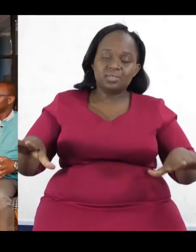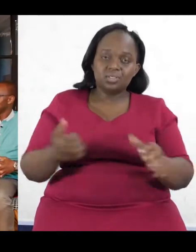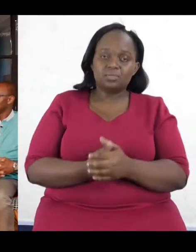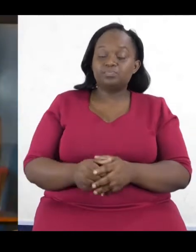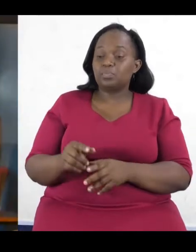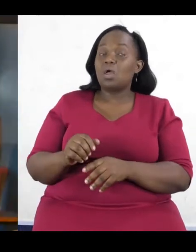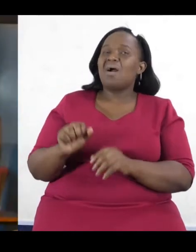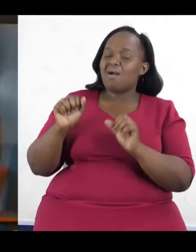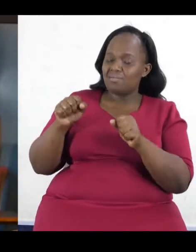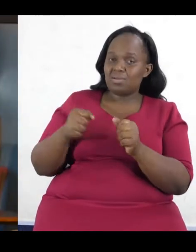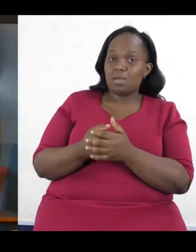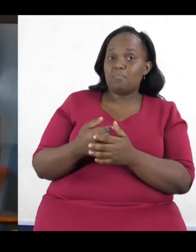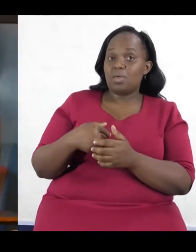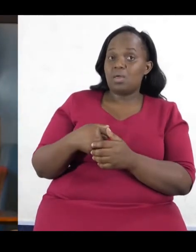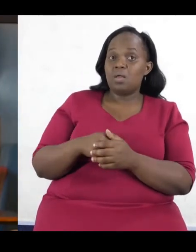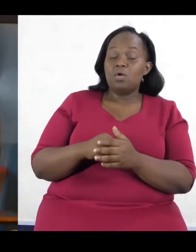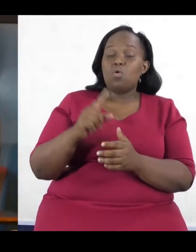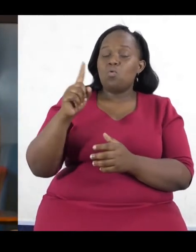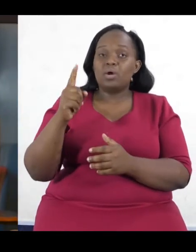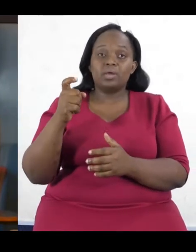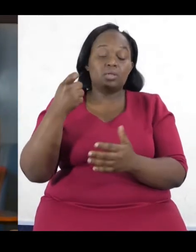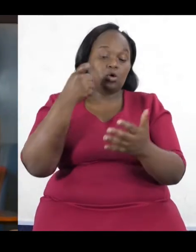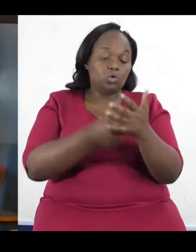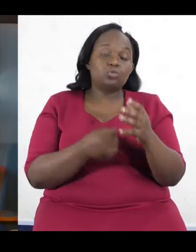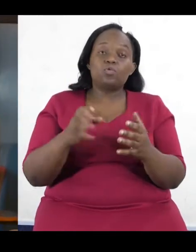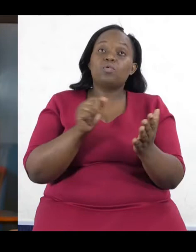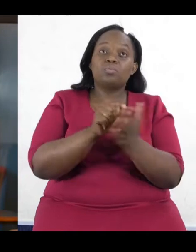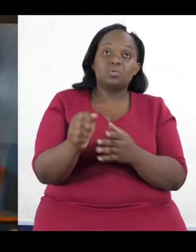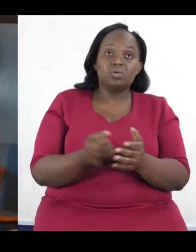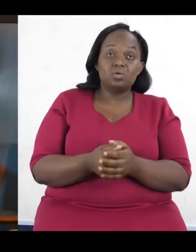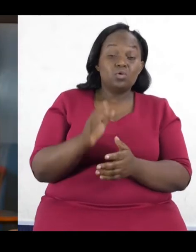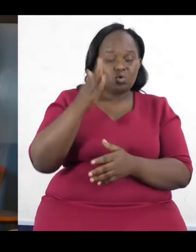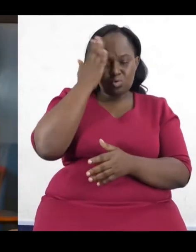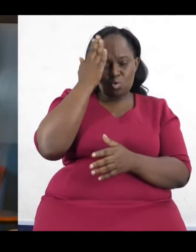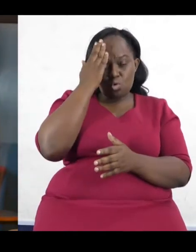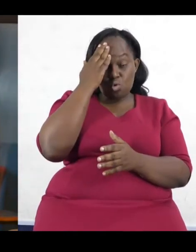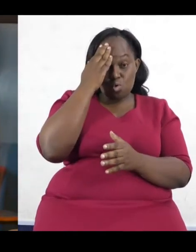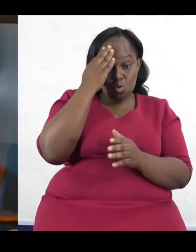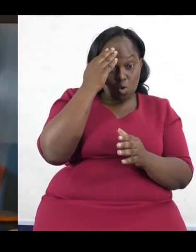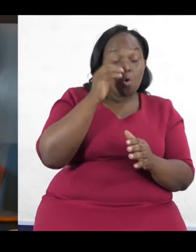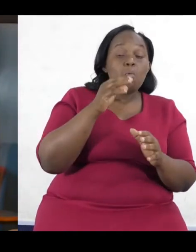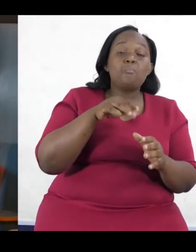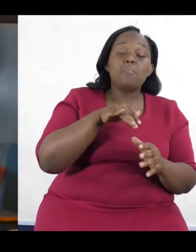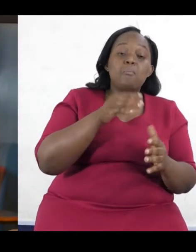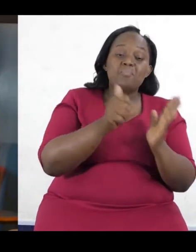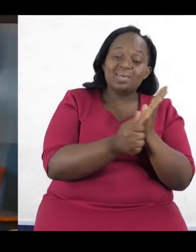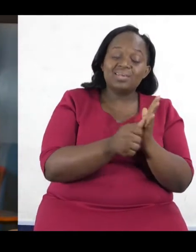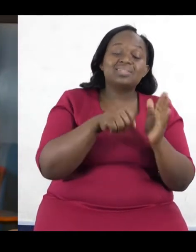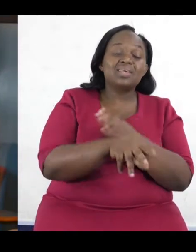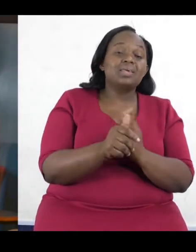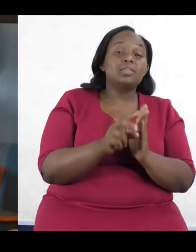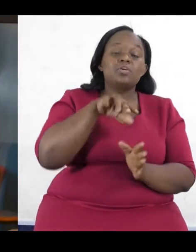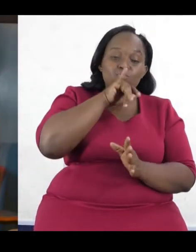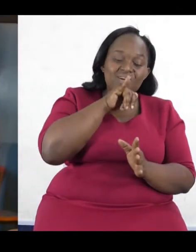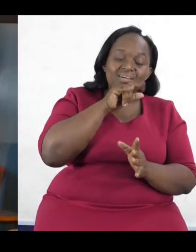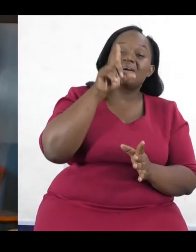Boniface has said right is our cost of production. And another example is actually, do you know producing maize in Uganda is cheaper than Kenya? Just